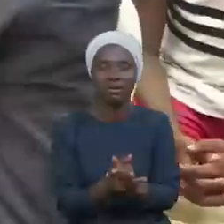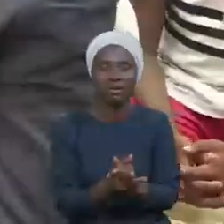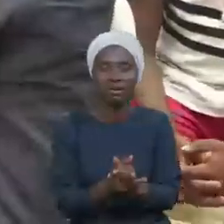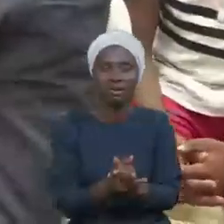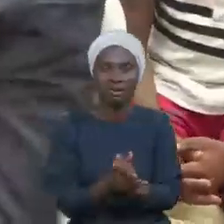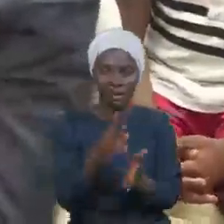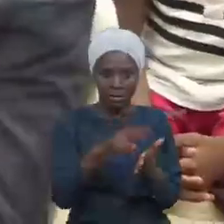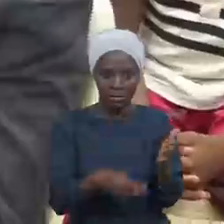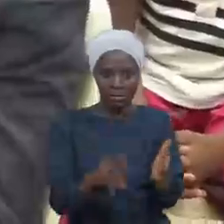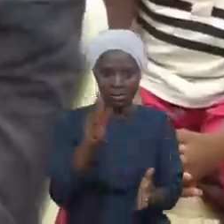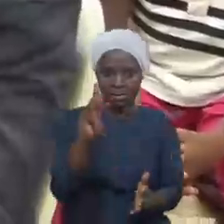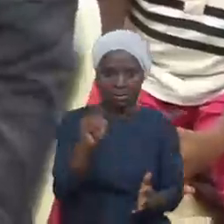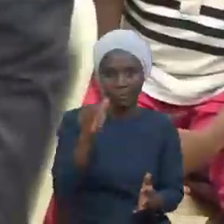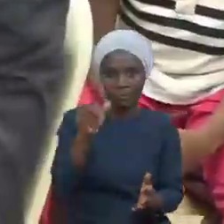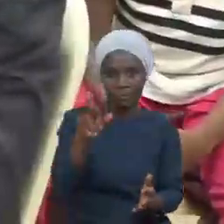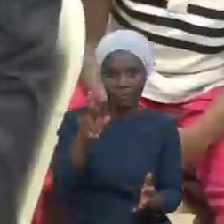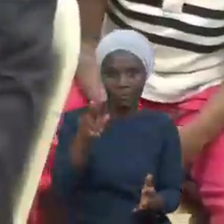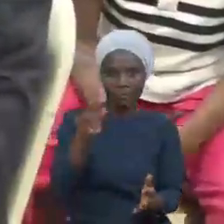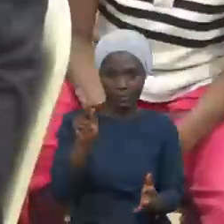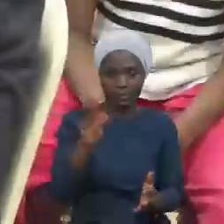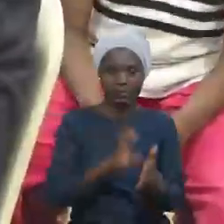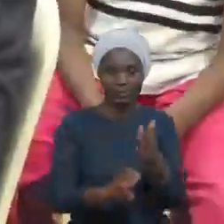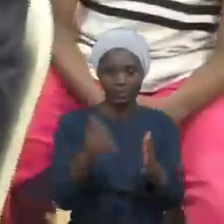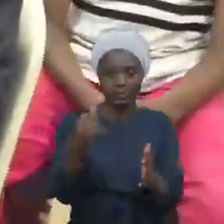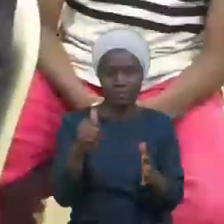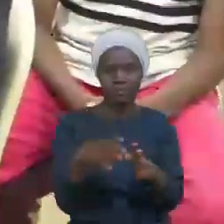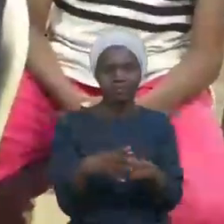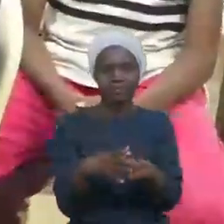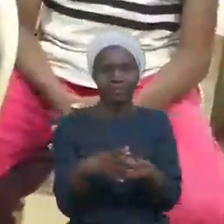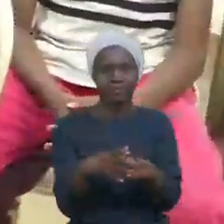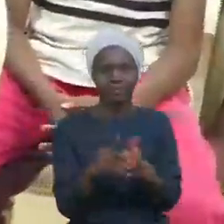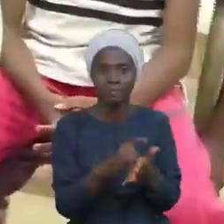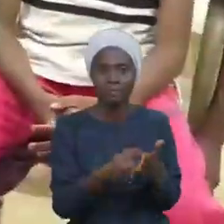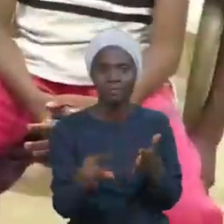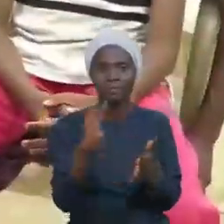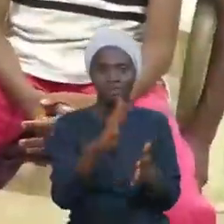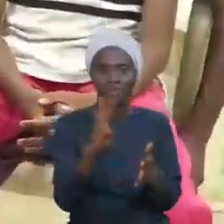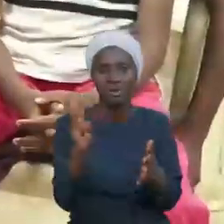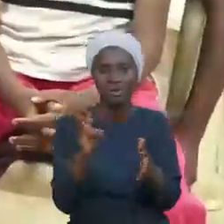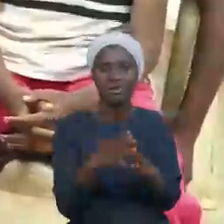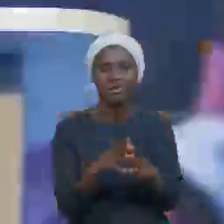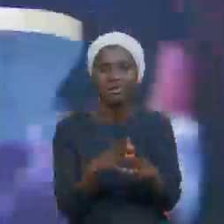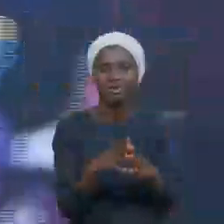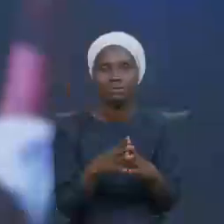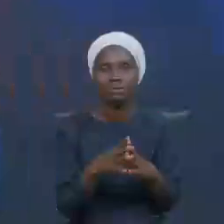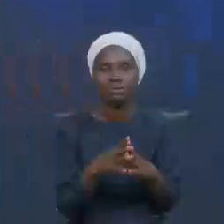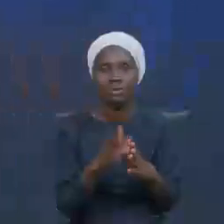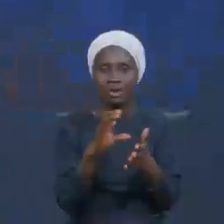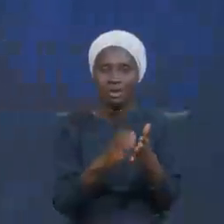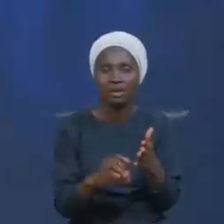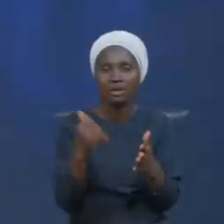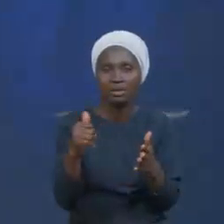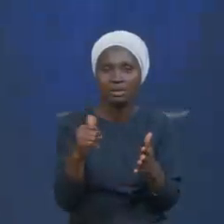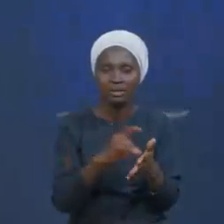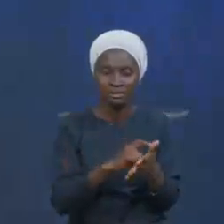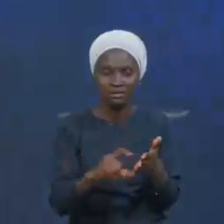at Mark chapter 10. I'm reading from verse 46. Mark chapter 10,